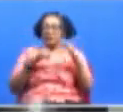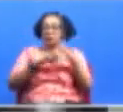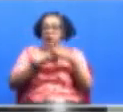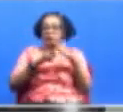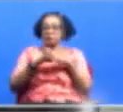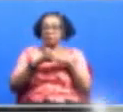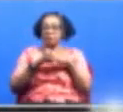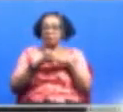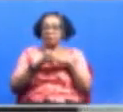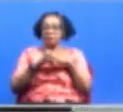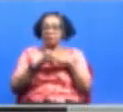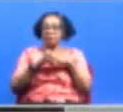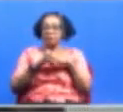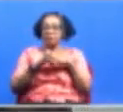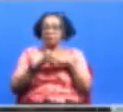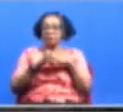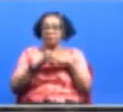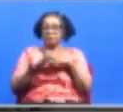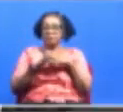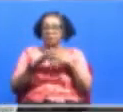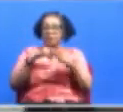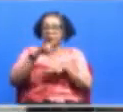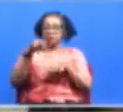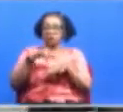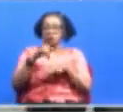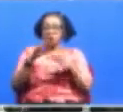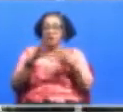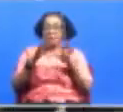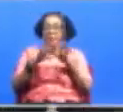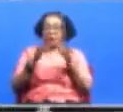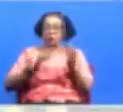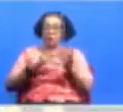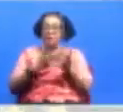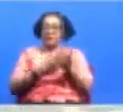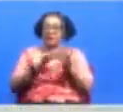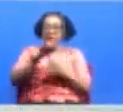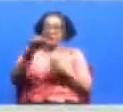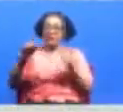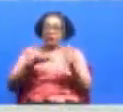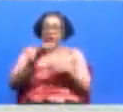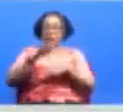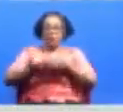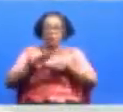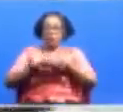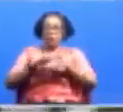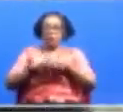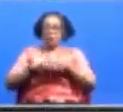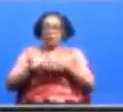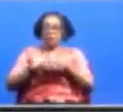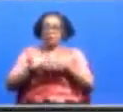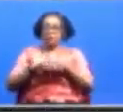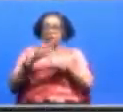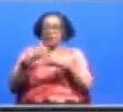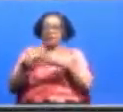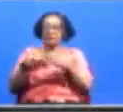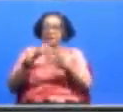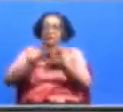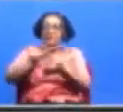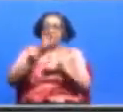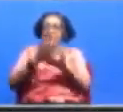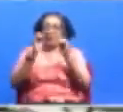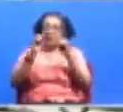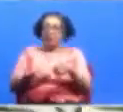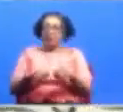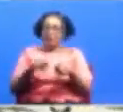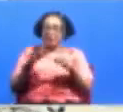And the National Olympic Committee and the Federation, they've been very nice, and yeah, I get the funding, and I can